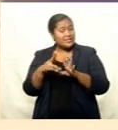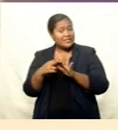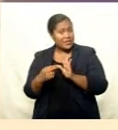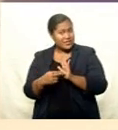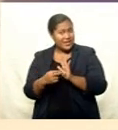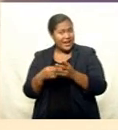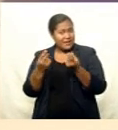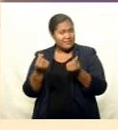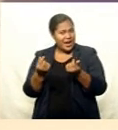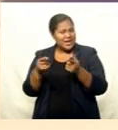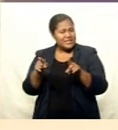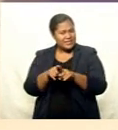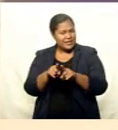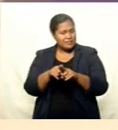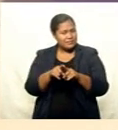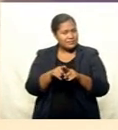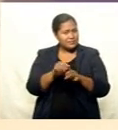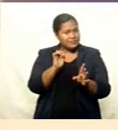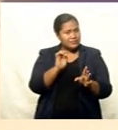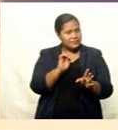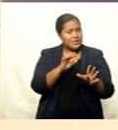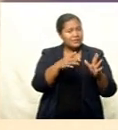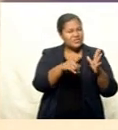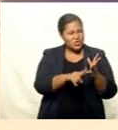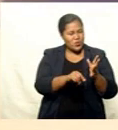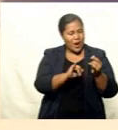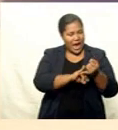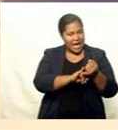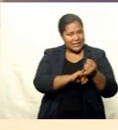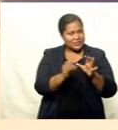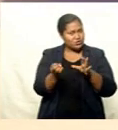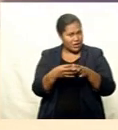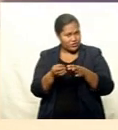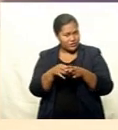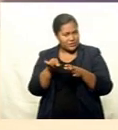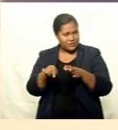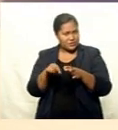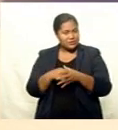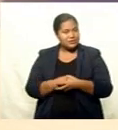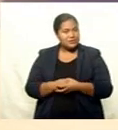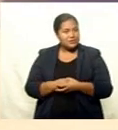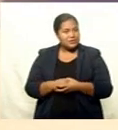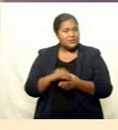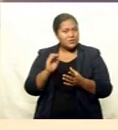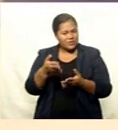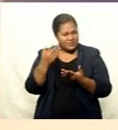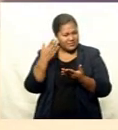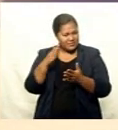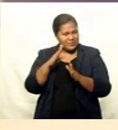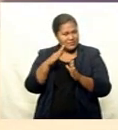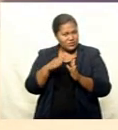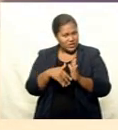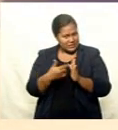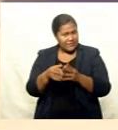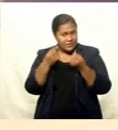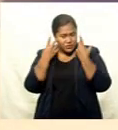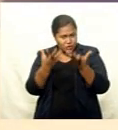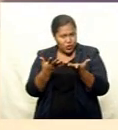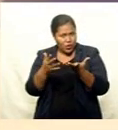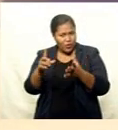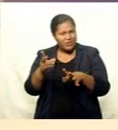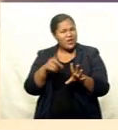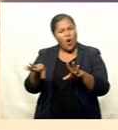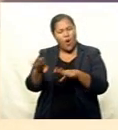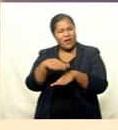moves and US Treasury yields for fresh impulse. The Aussie struggles to justify April's upbeat preliminary retail sales